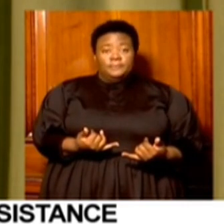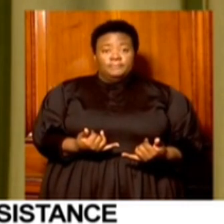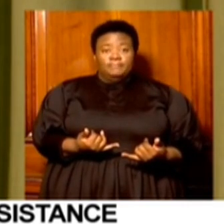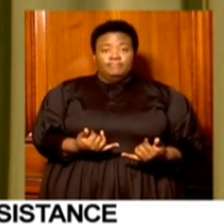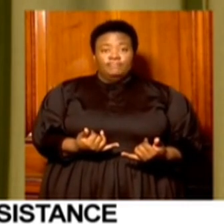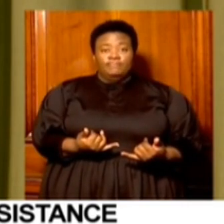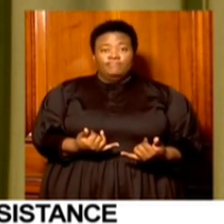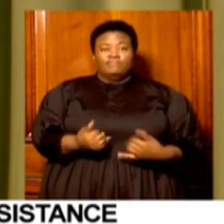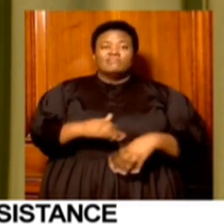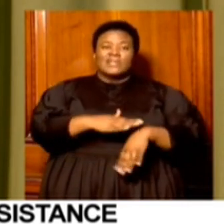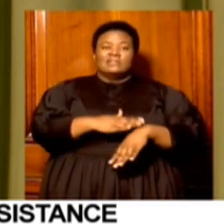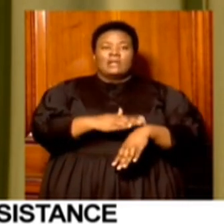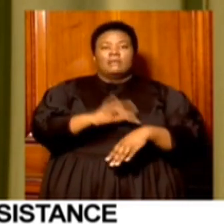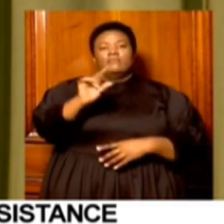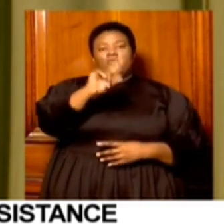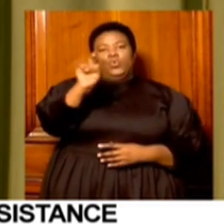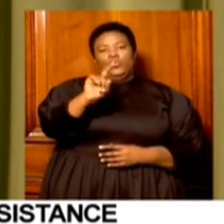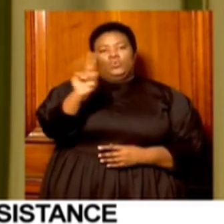take questions.